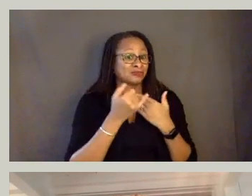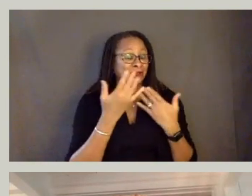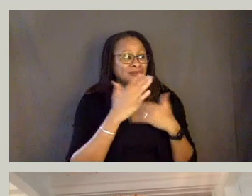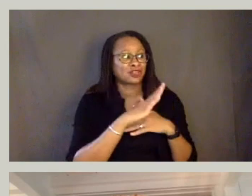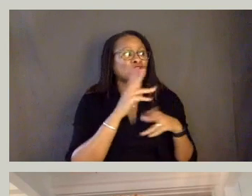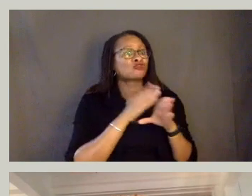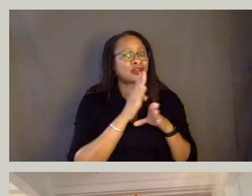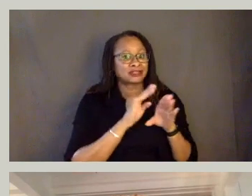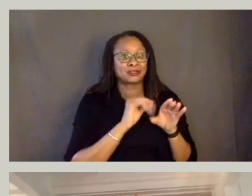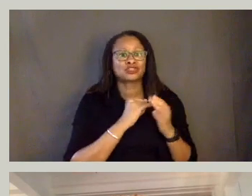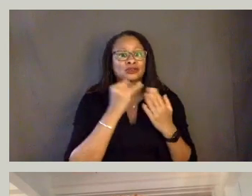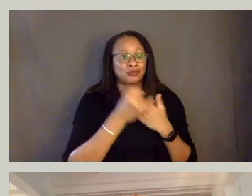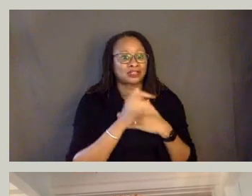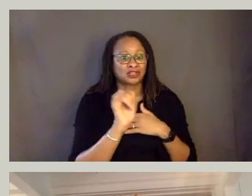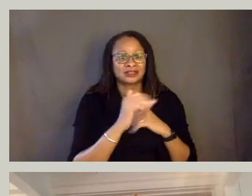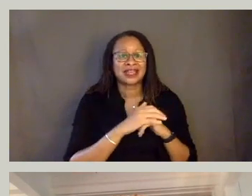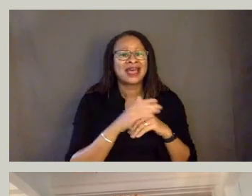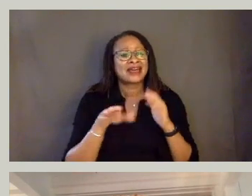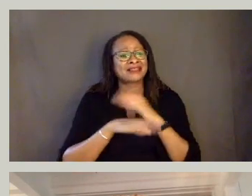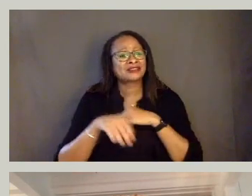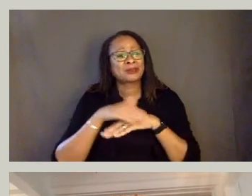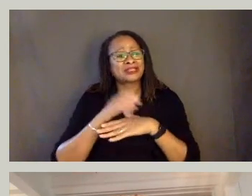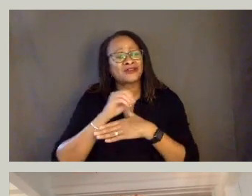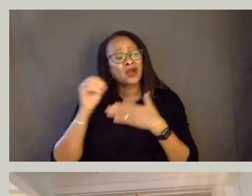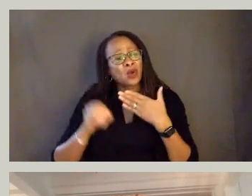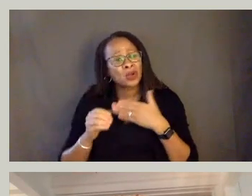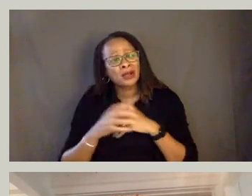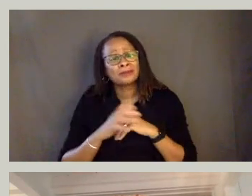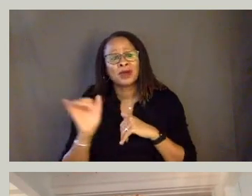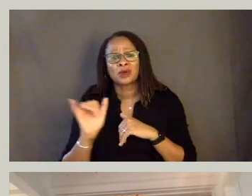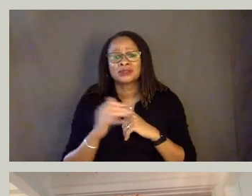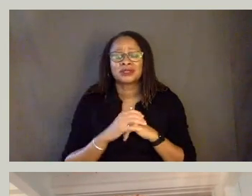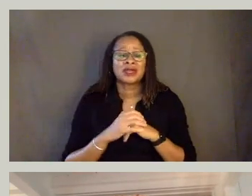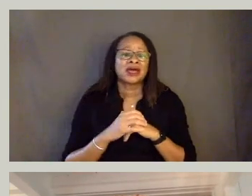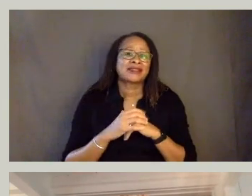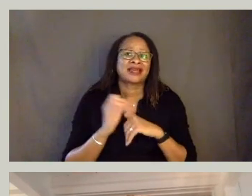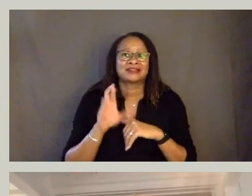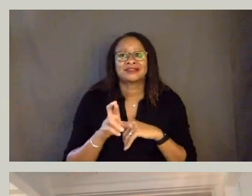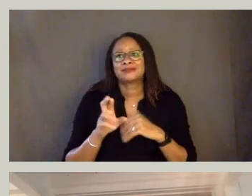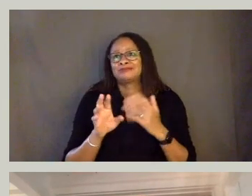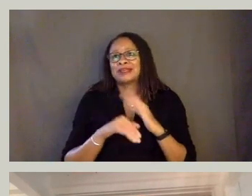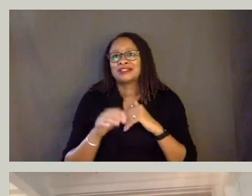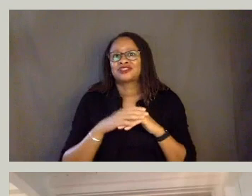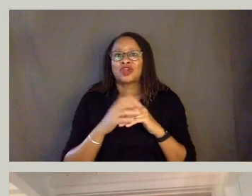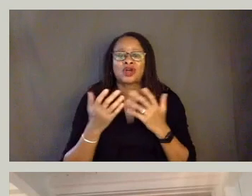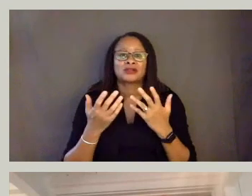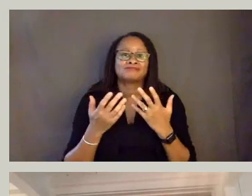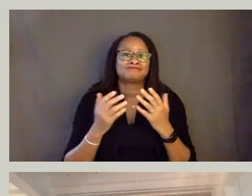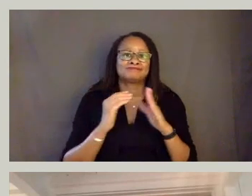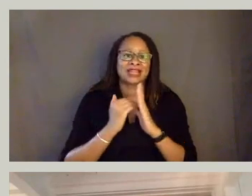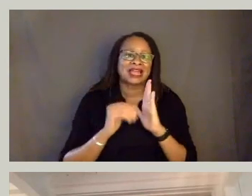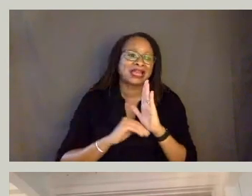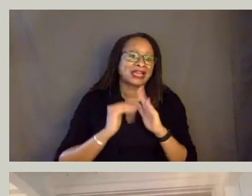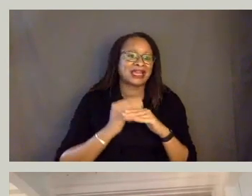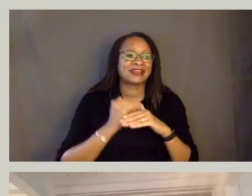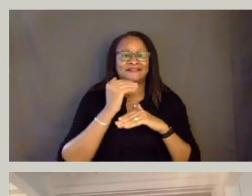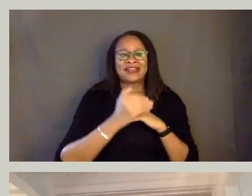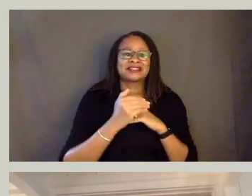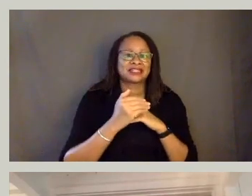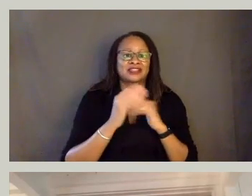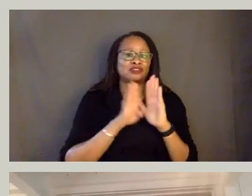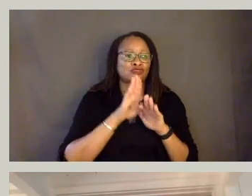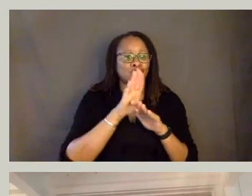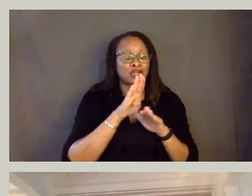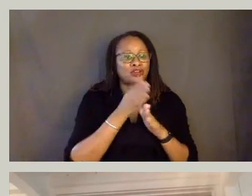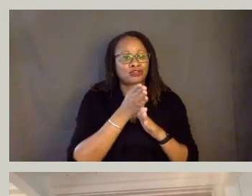the project. You know, and that's based on our outcomes at Ford of, you know, influencing social discourse around inequality and